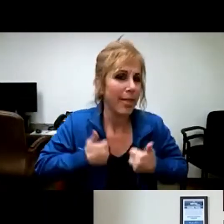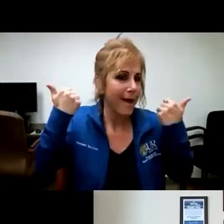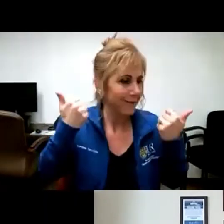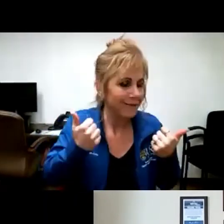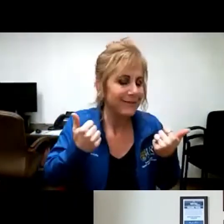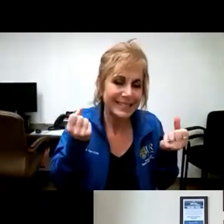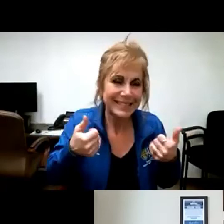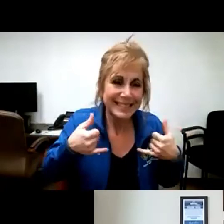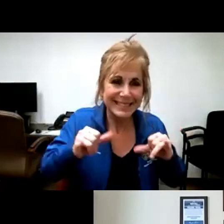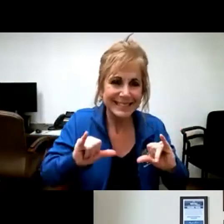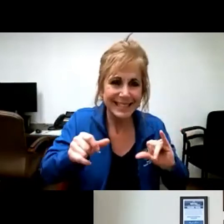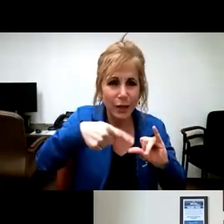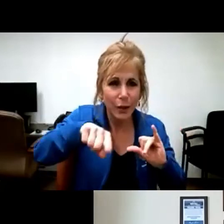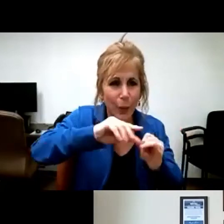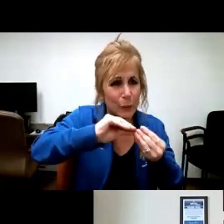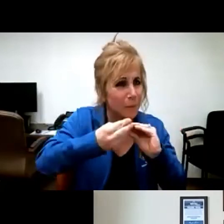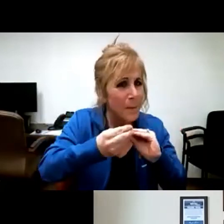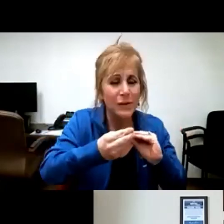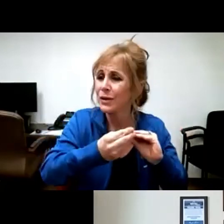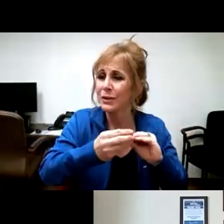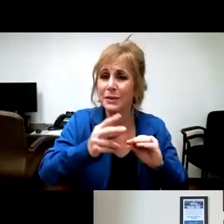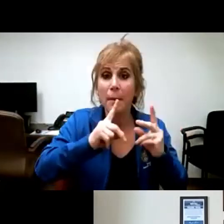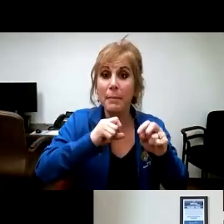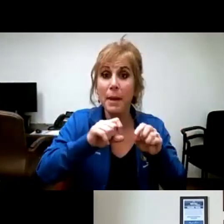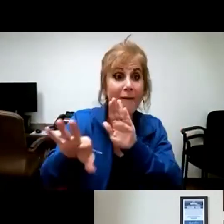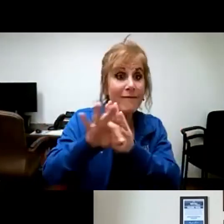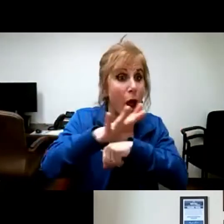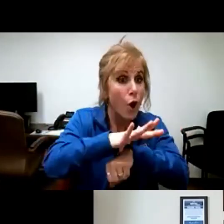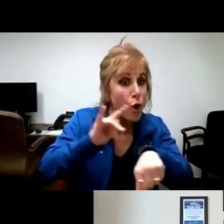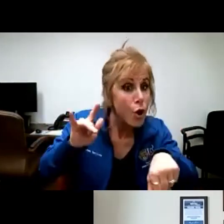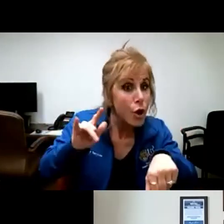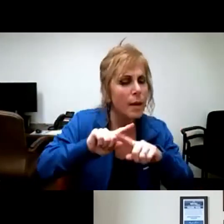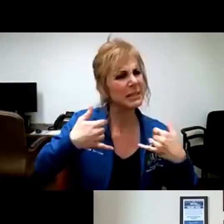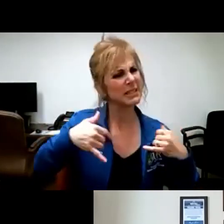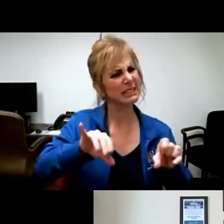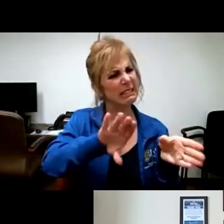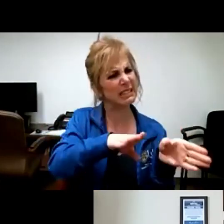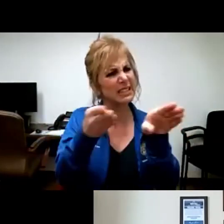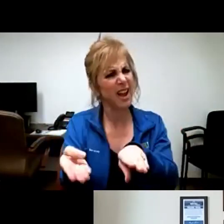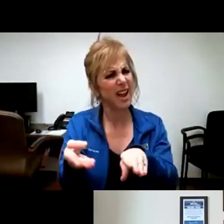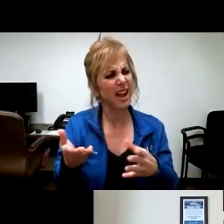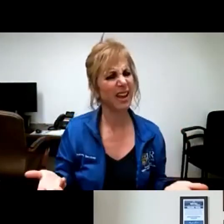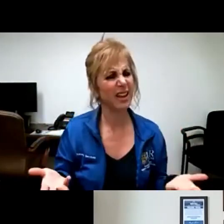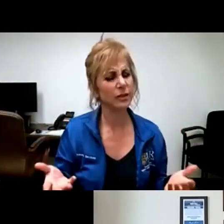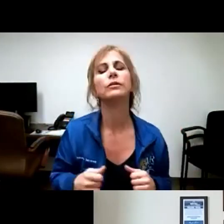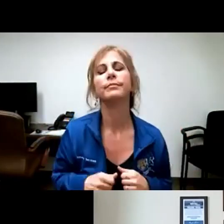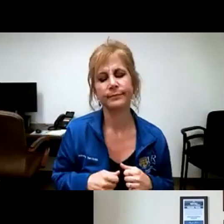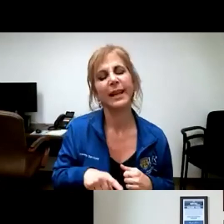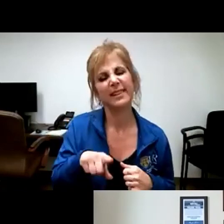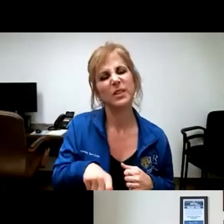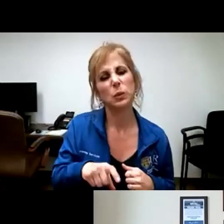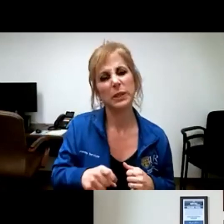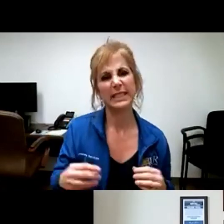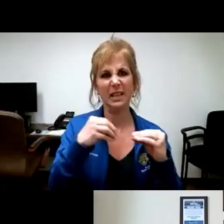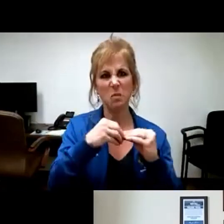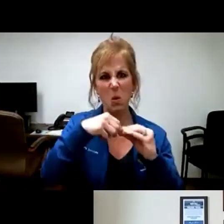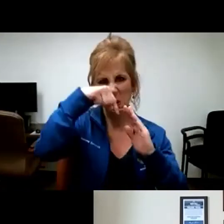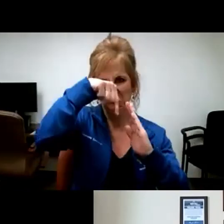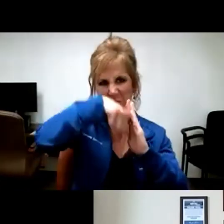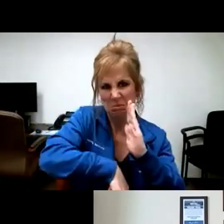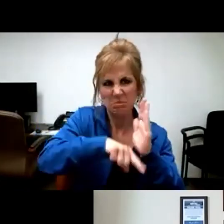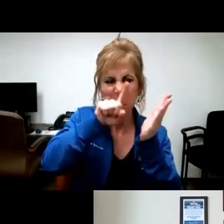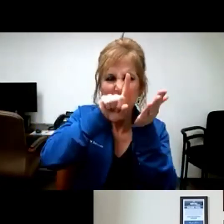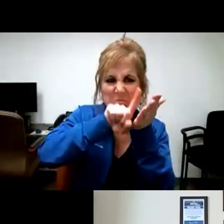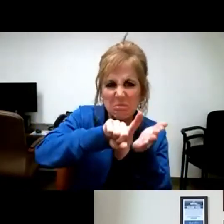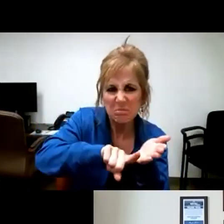aren't helping us to survive. So there's more to unpack than just that explanation. Thank you, Dr. Kamen.